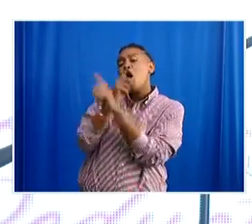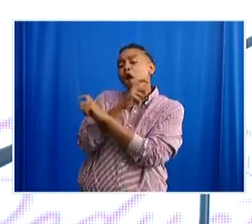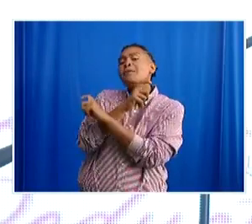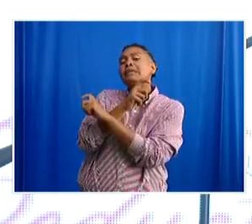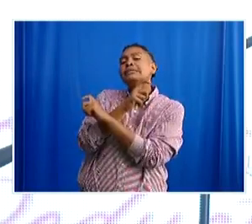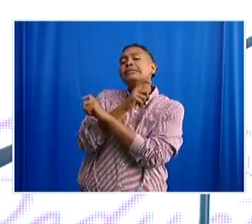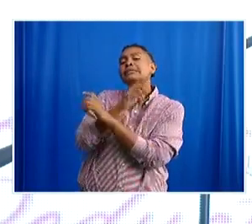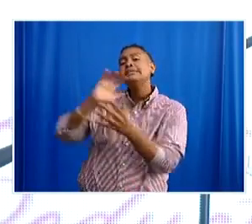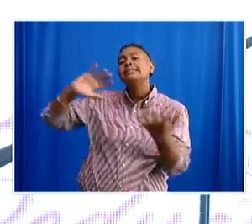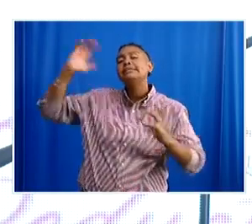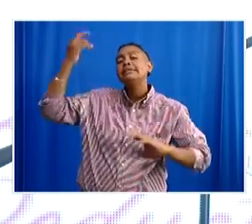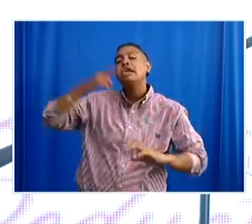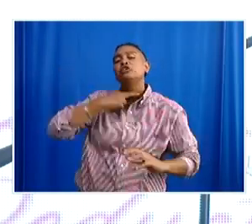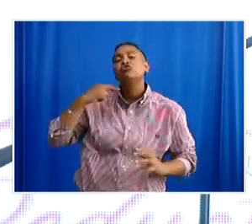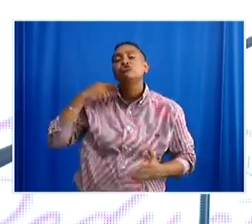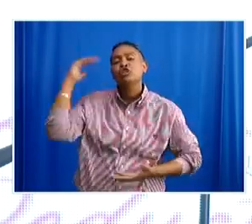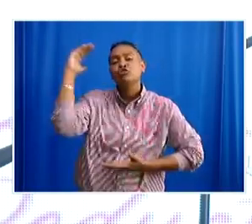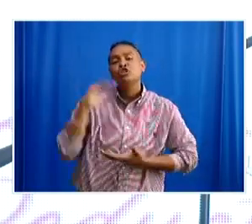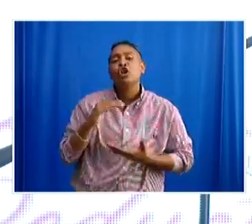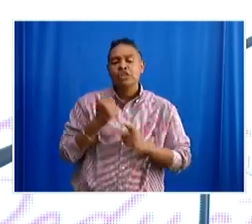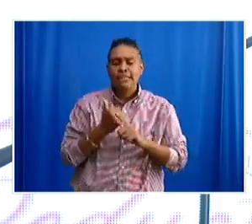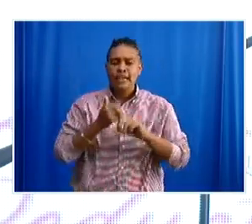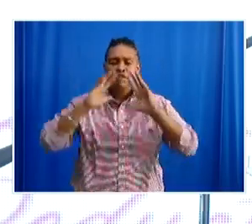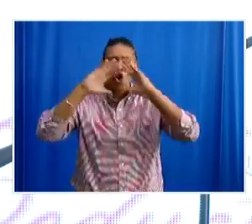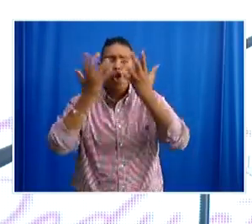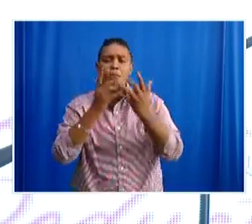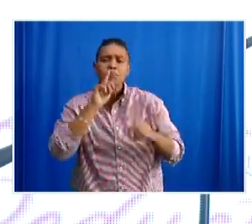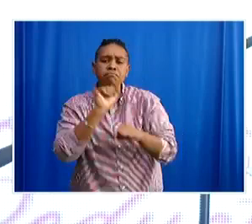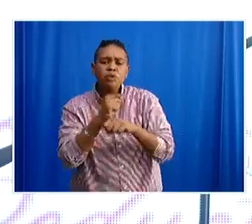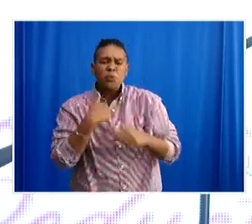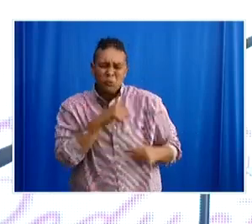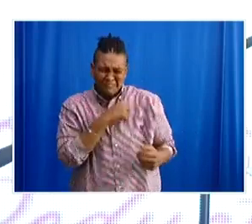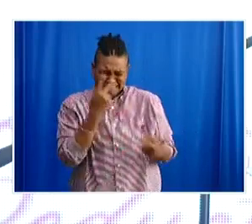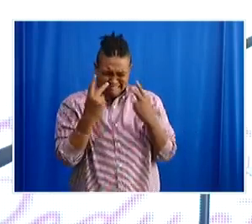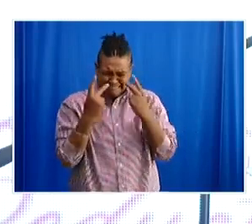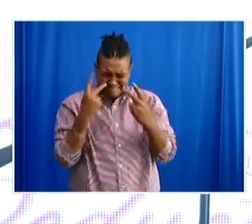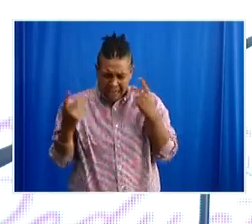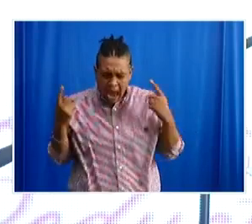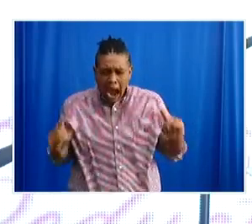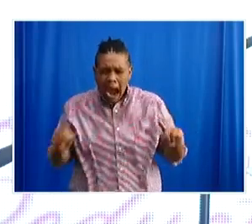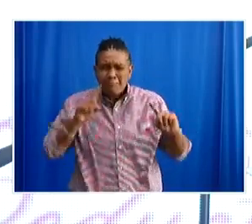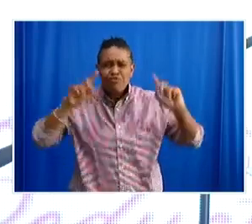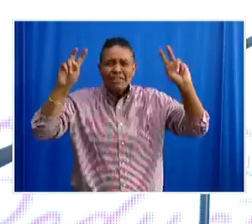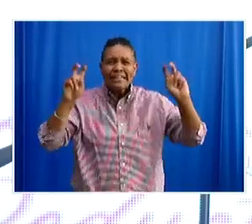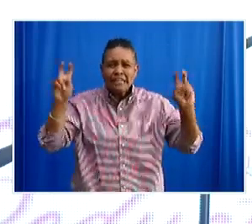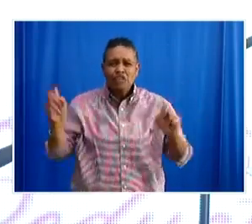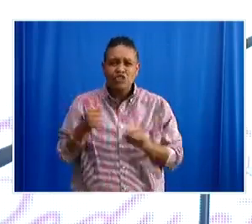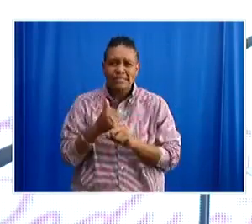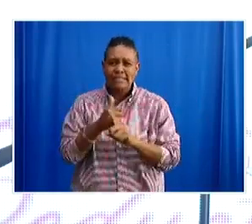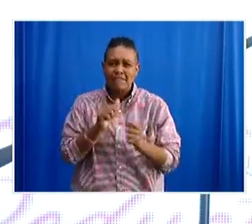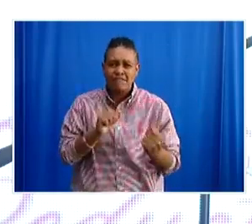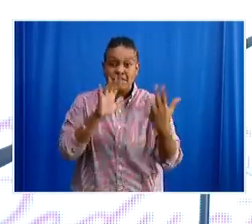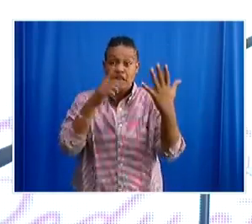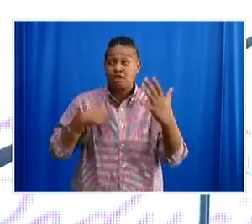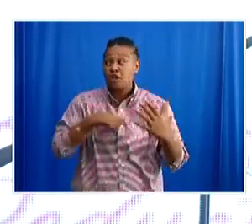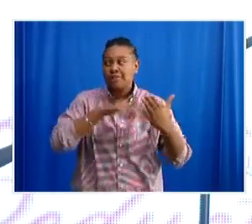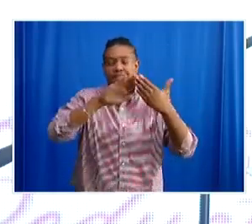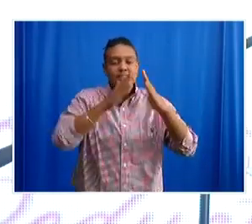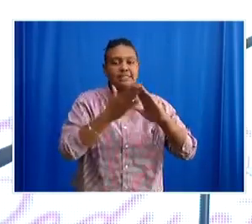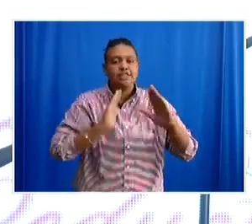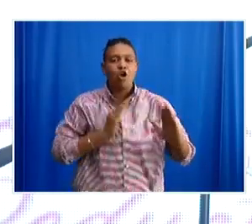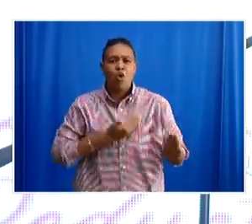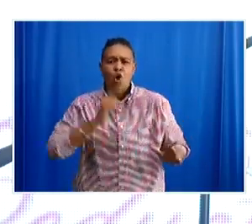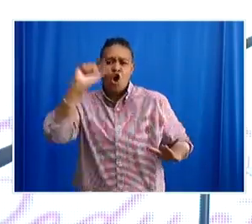risk reduction, the global uncertainties that we are confronted with, and the issues that confront us as cities and as